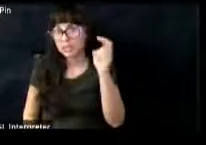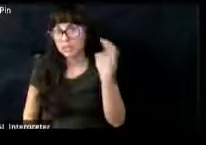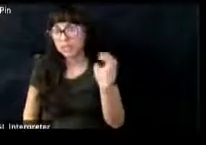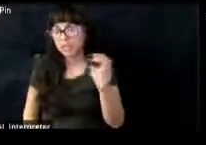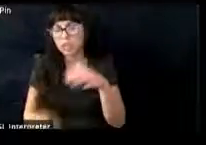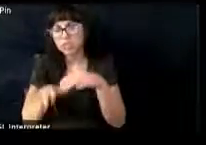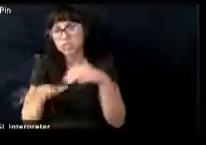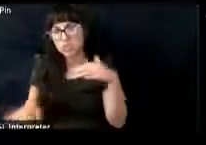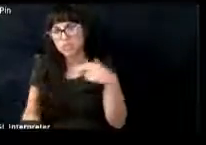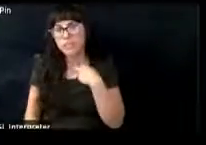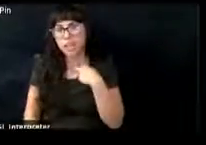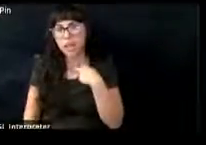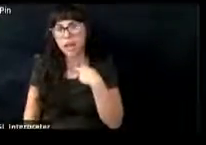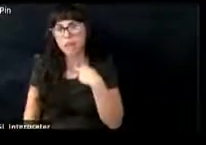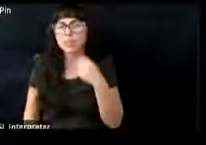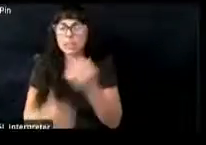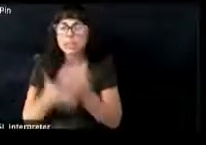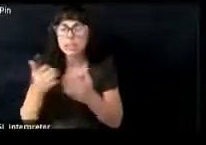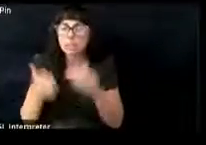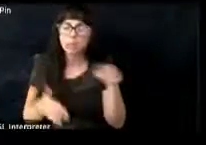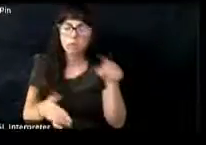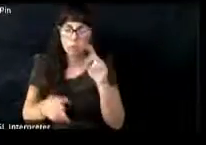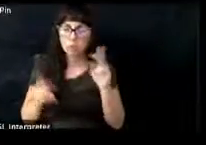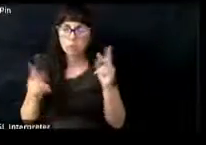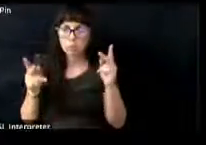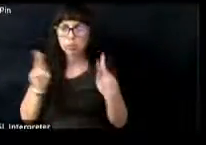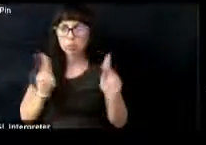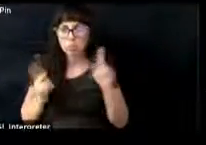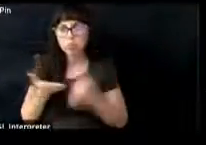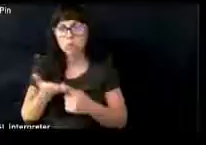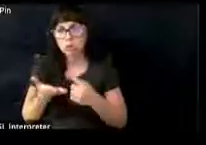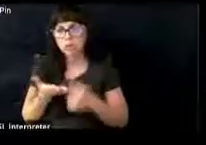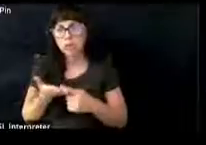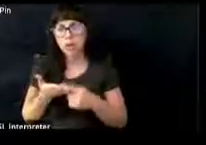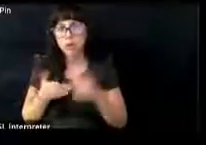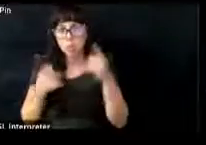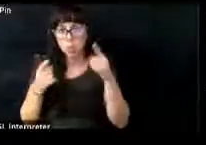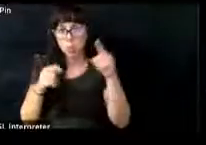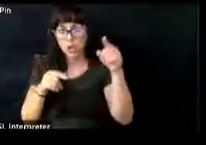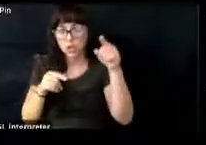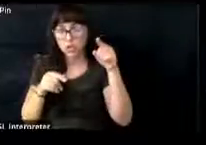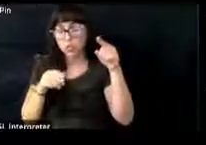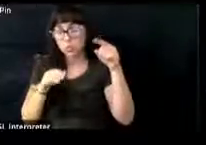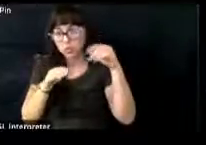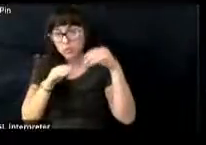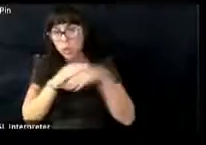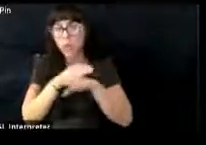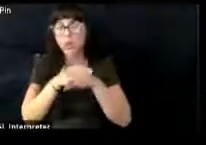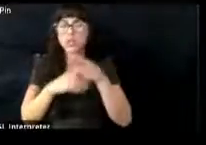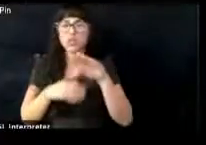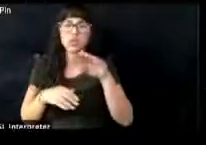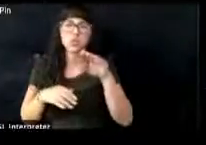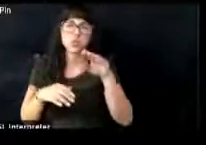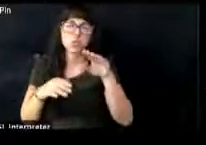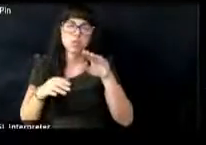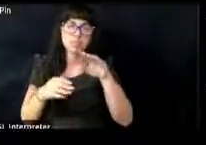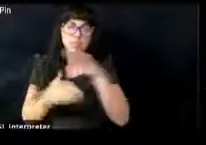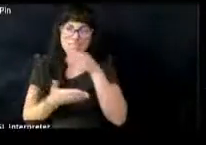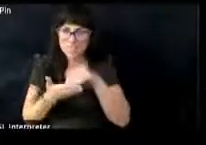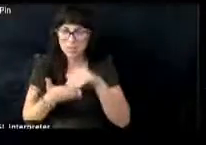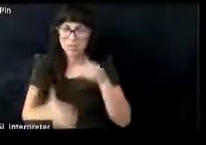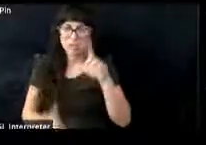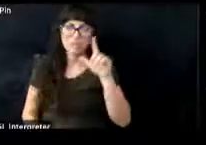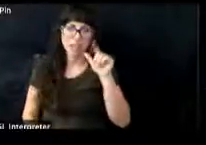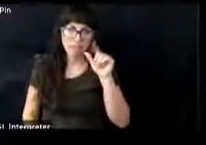jams that some of the folks talked about going into the main basin of LA and other areas